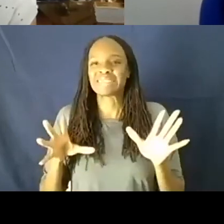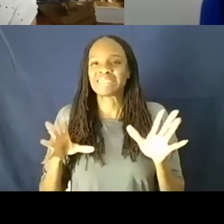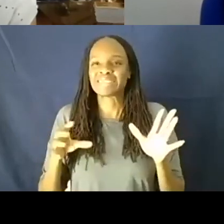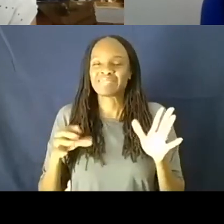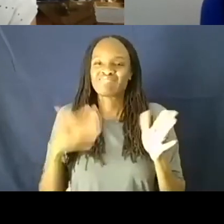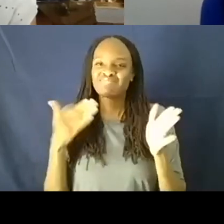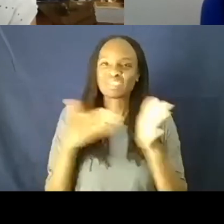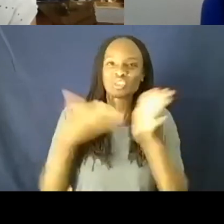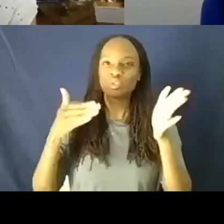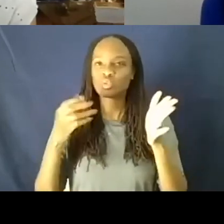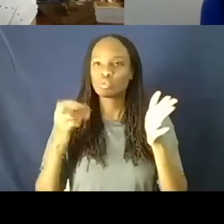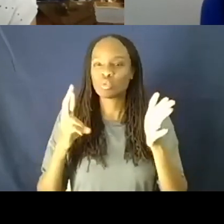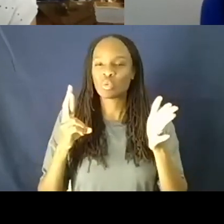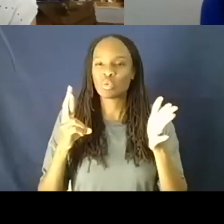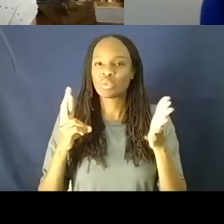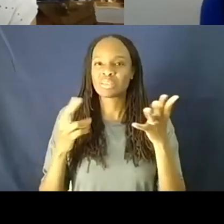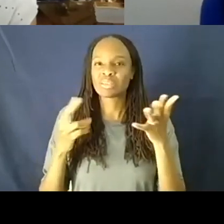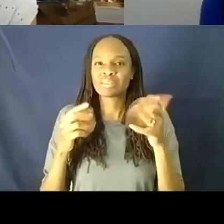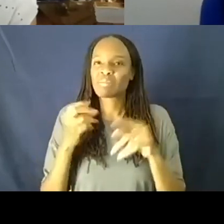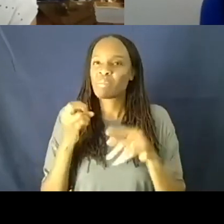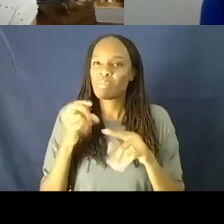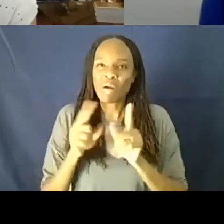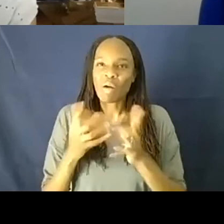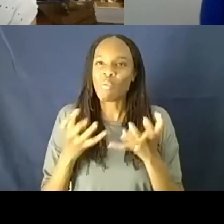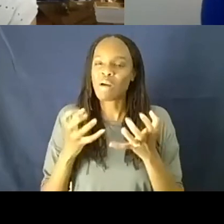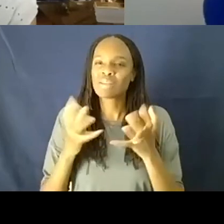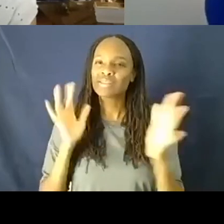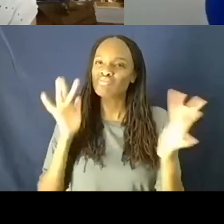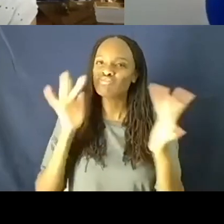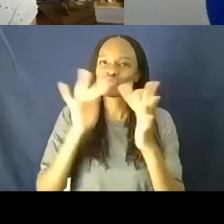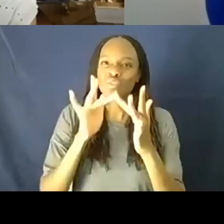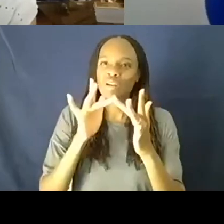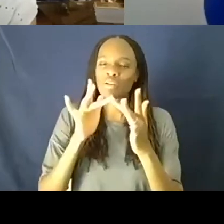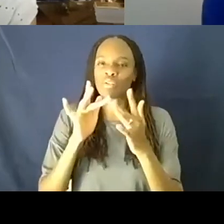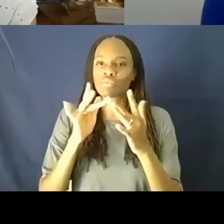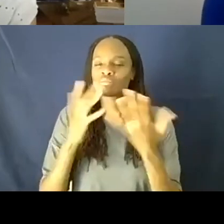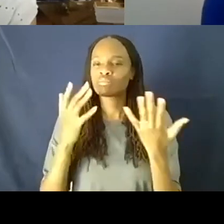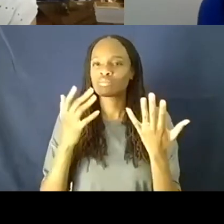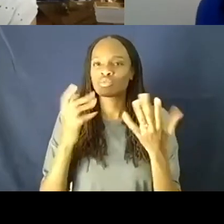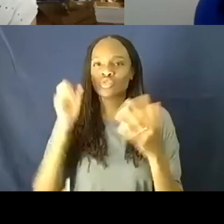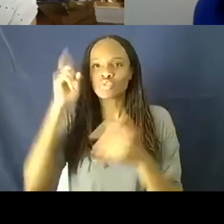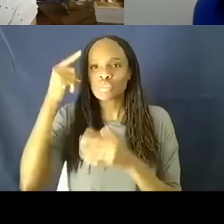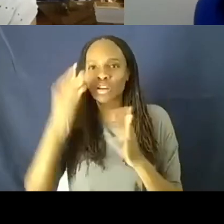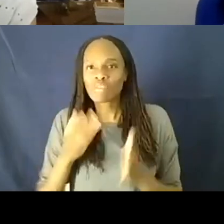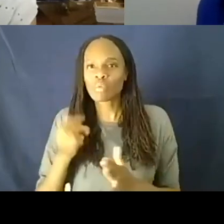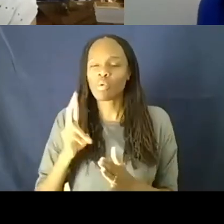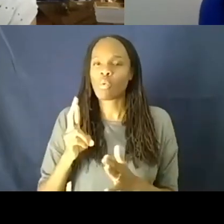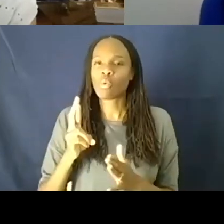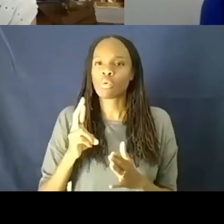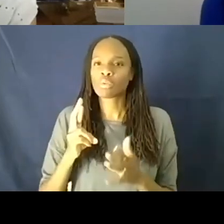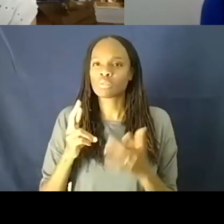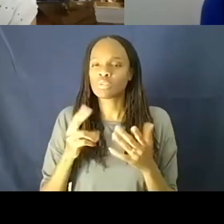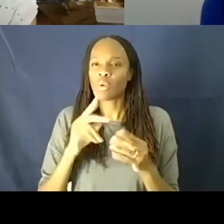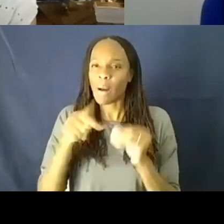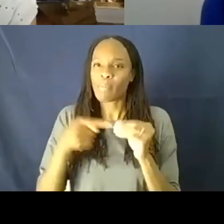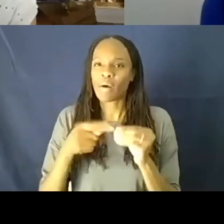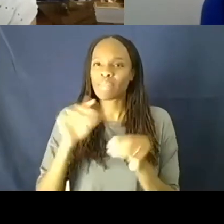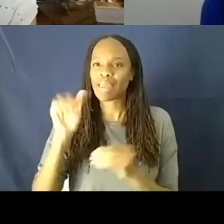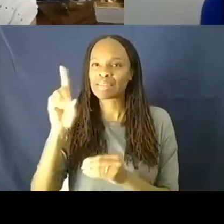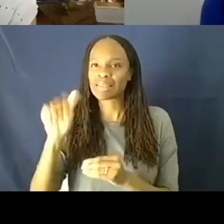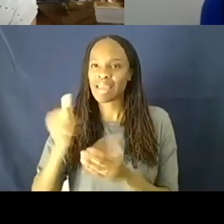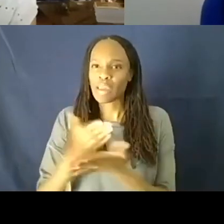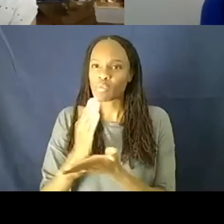reach out to one's government to address ADA rights that are not being addressed, what are some